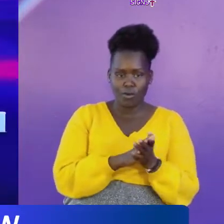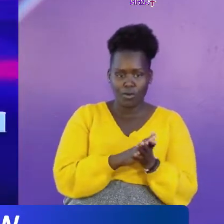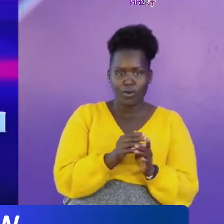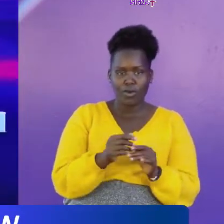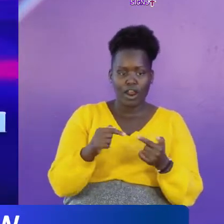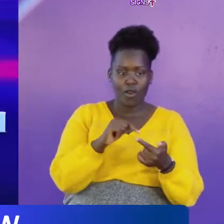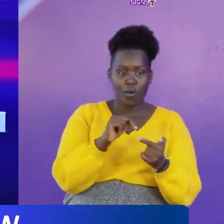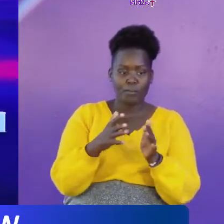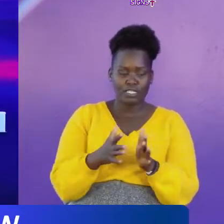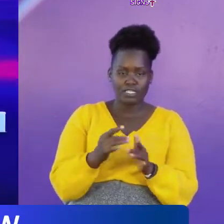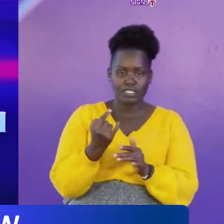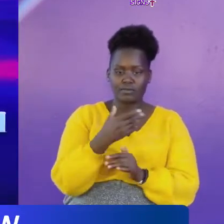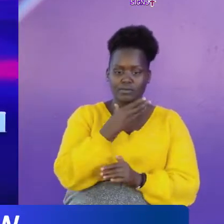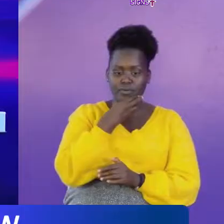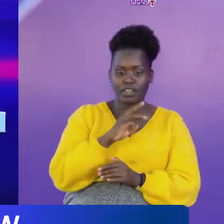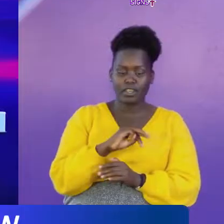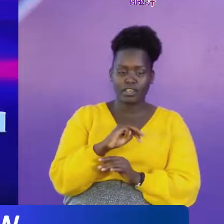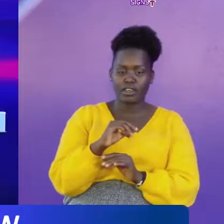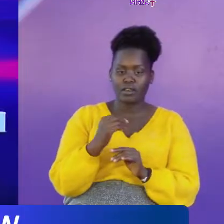alone,